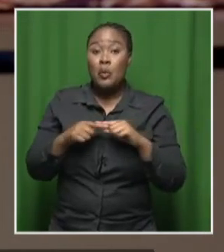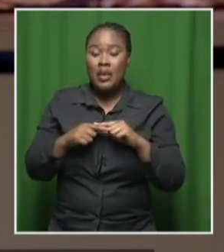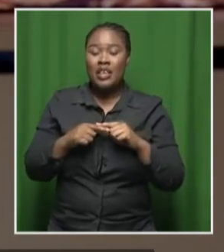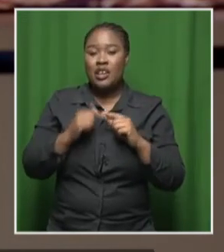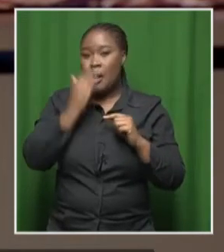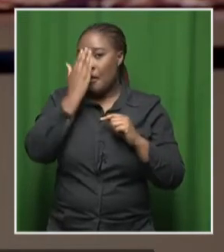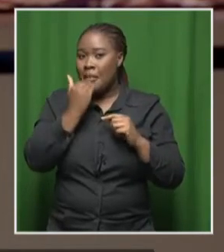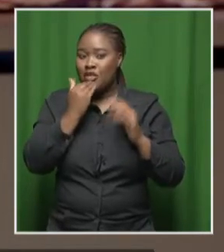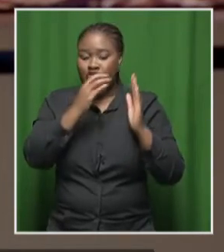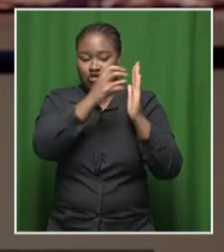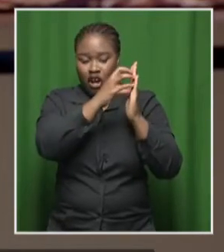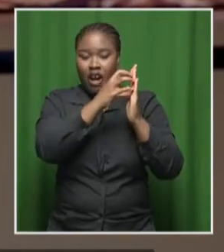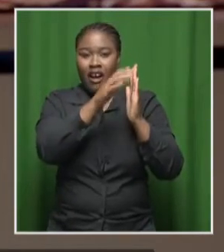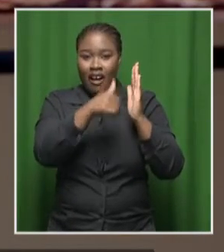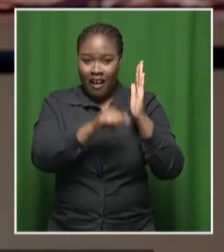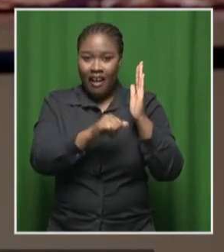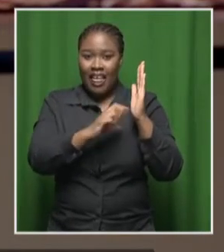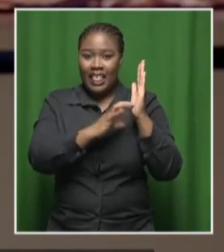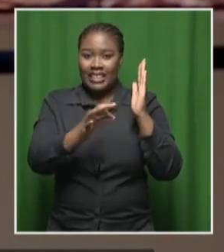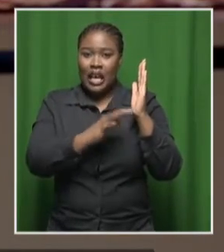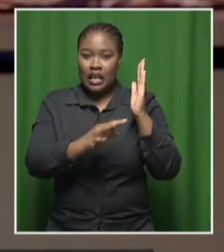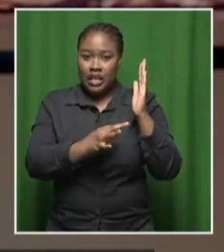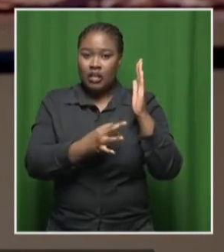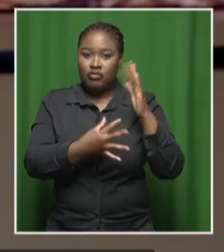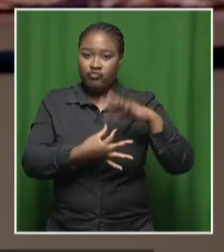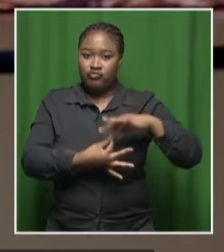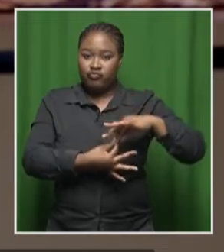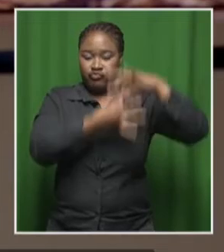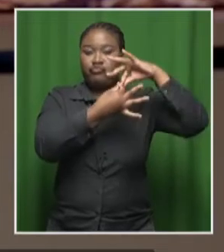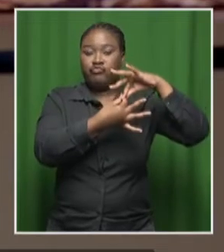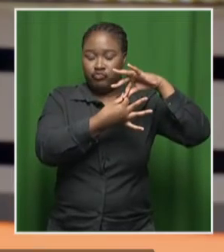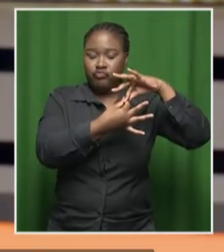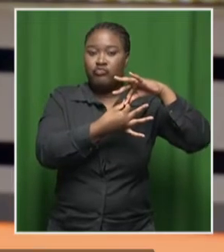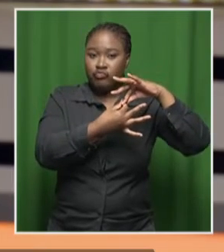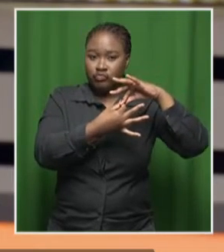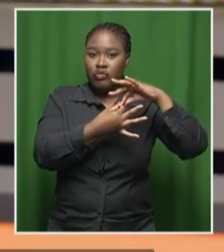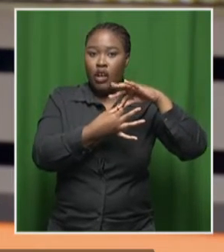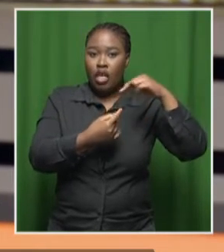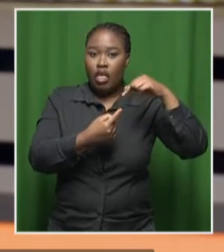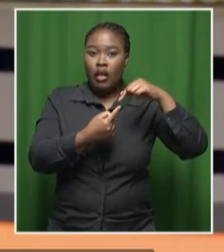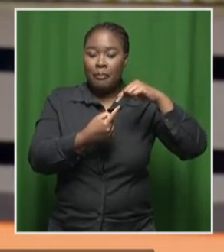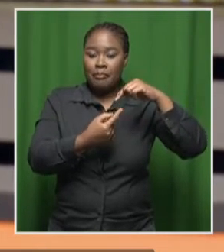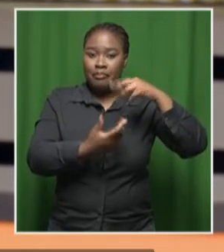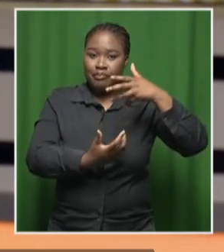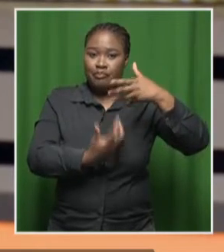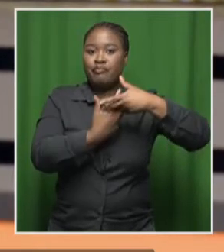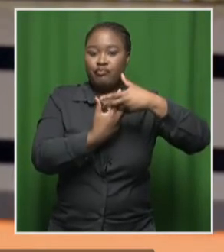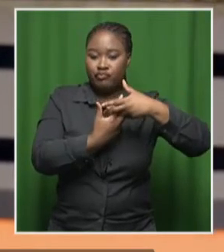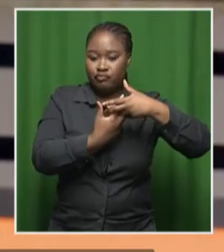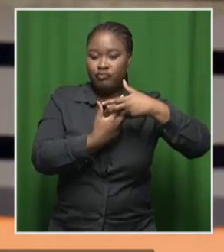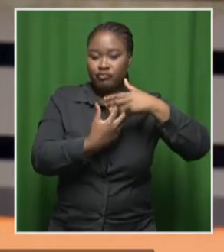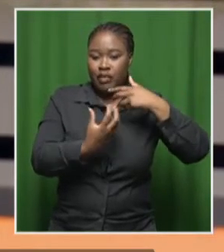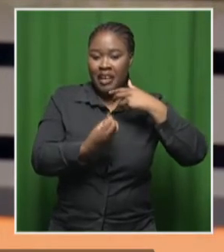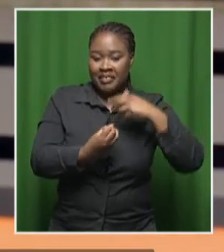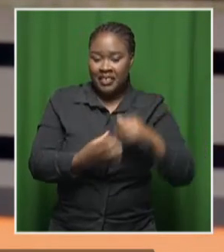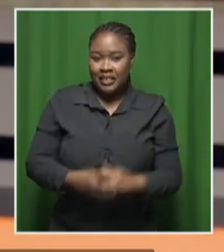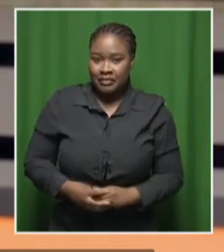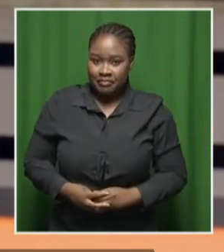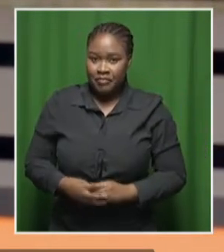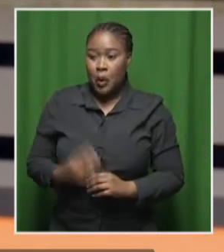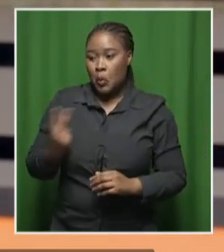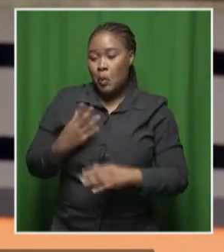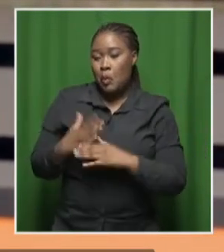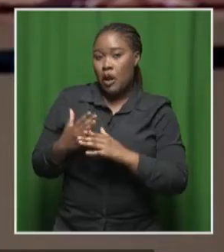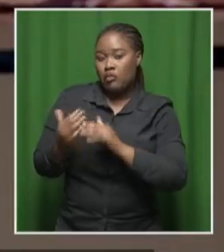together. Oh, so they are synchronized, so your text and Mark's photos. They are very synchronized. Okay. And we do work very